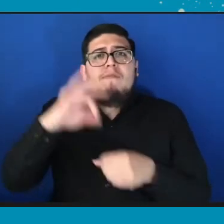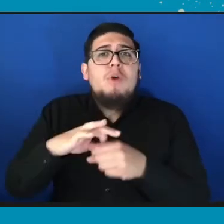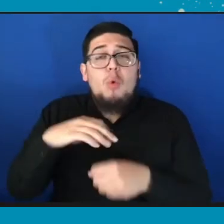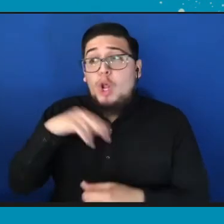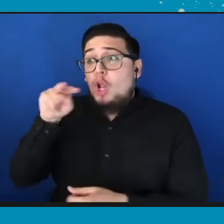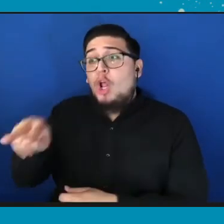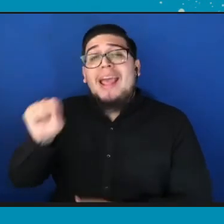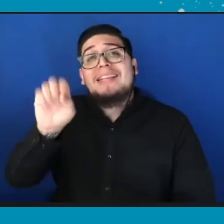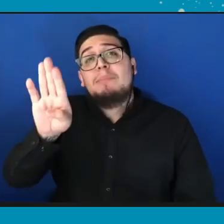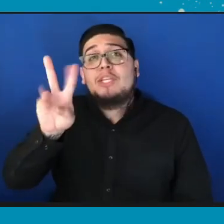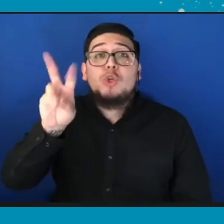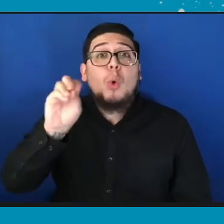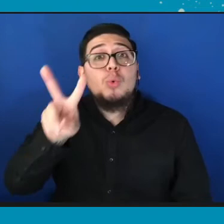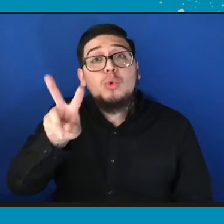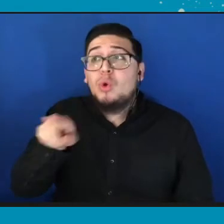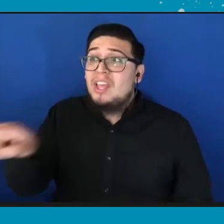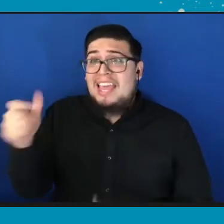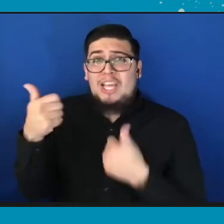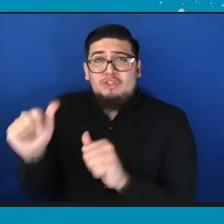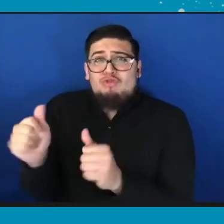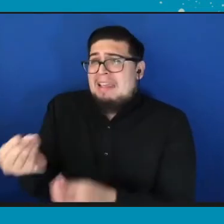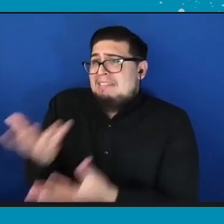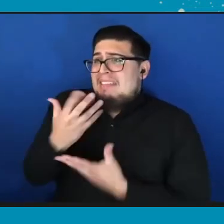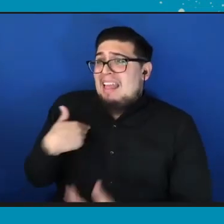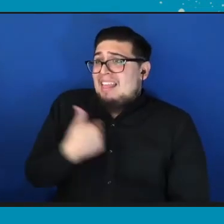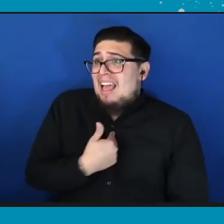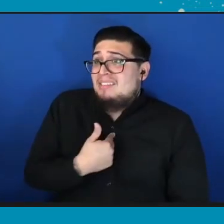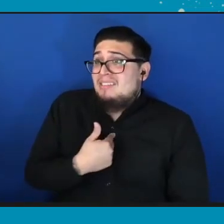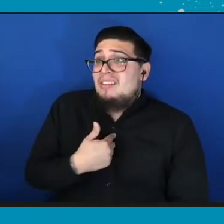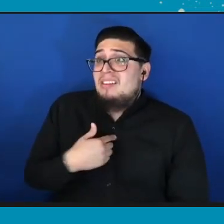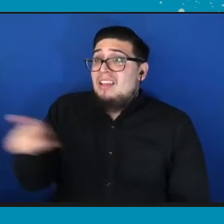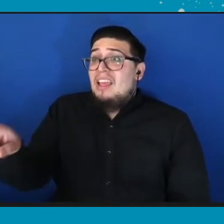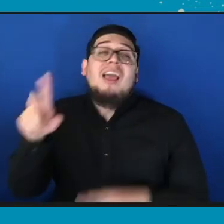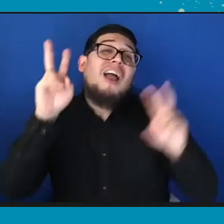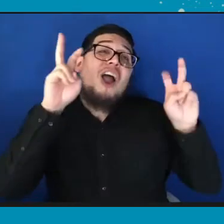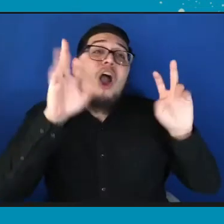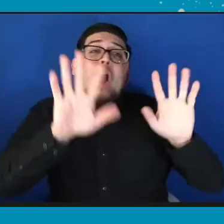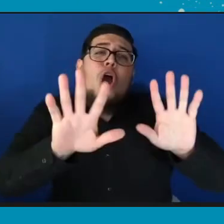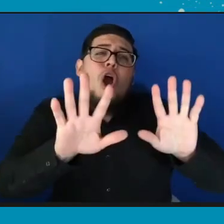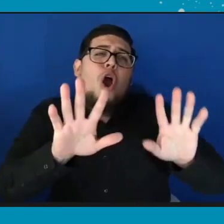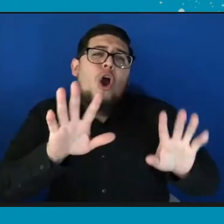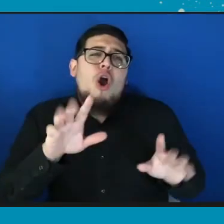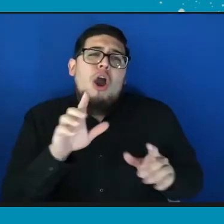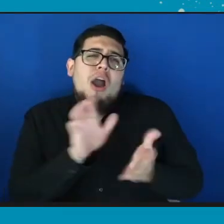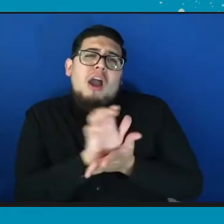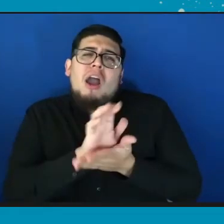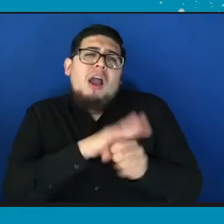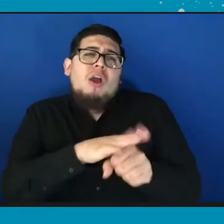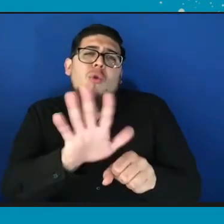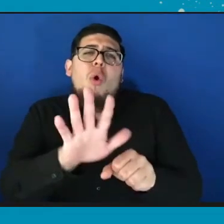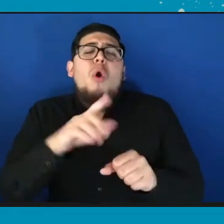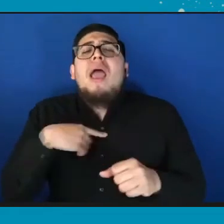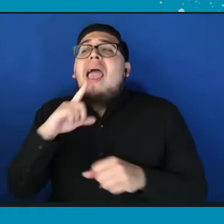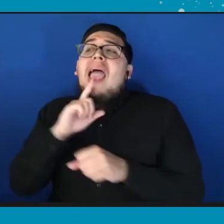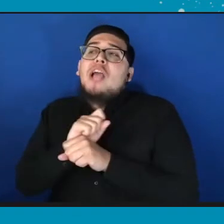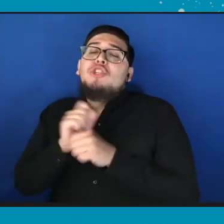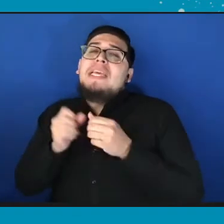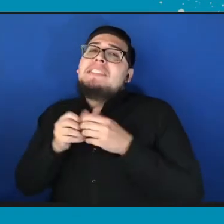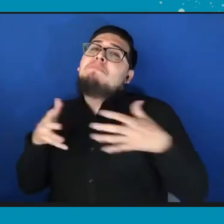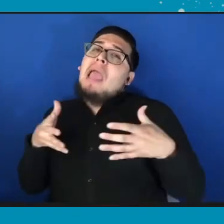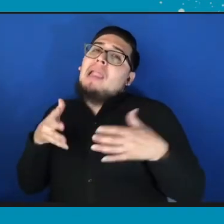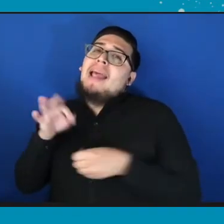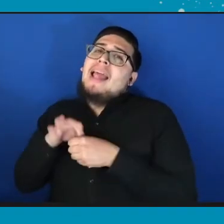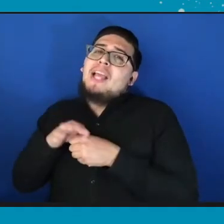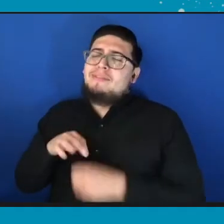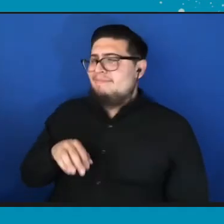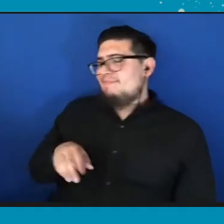202 and they try and tell us that it's actually expanding elections, again, we are not ignorant. We